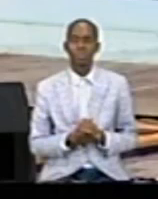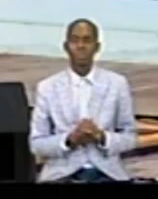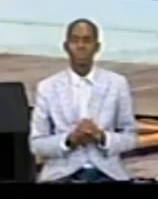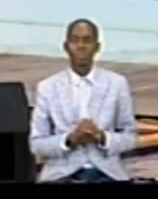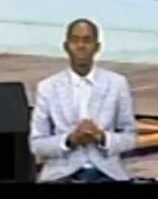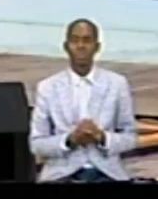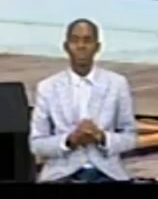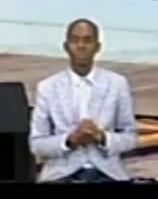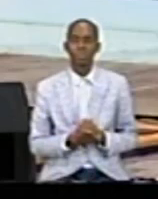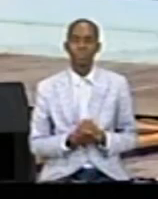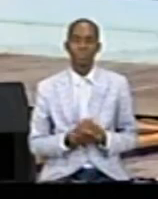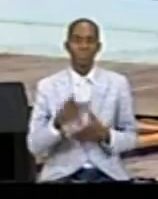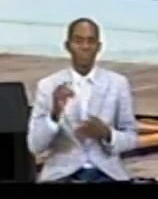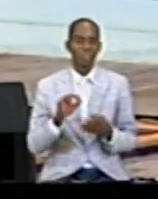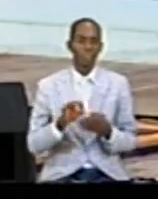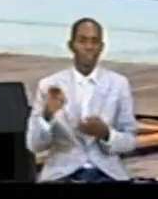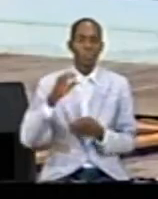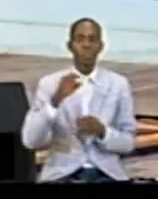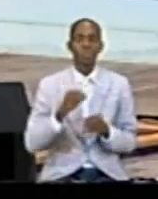The spirit in the world